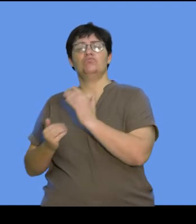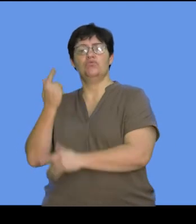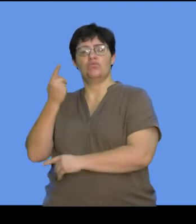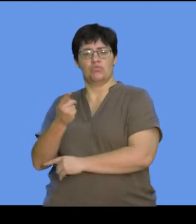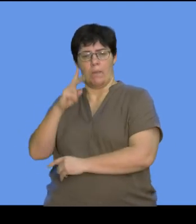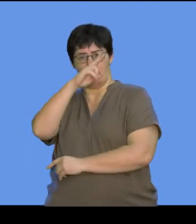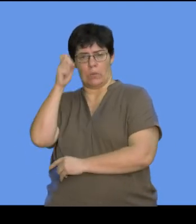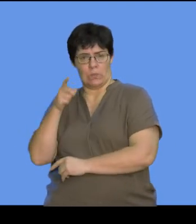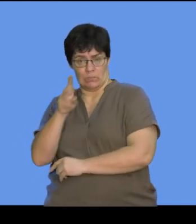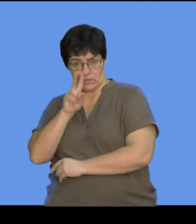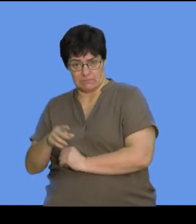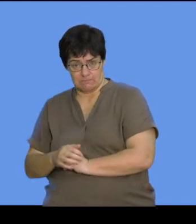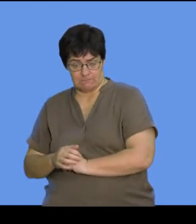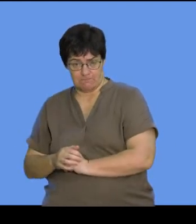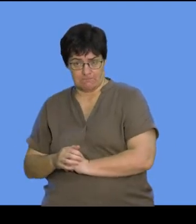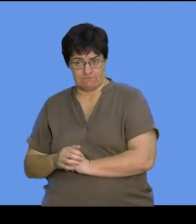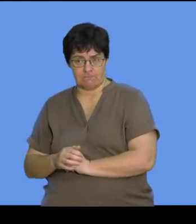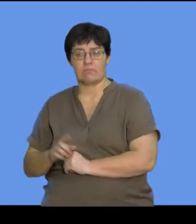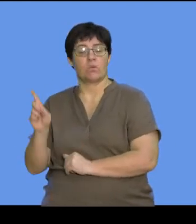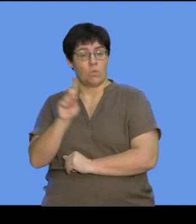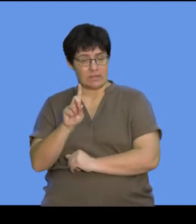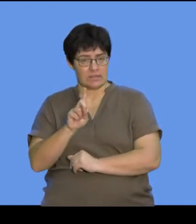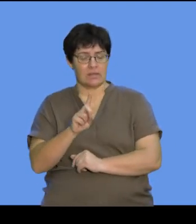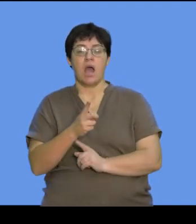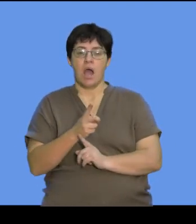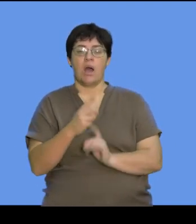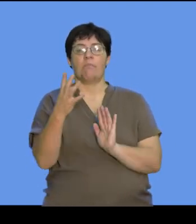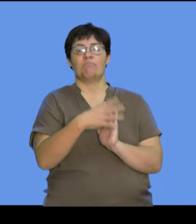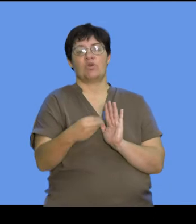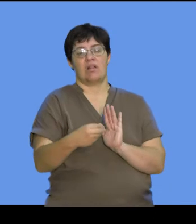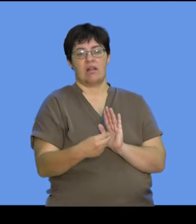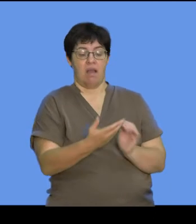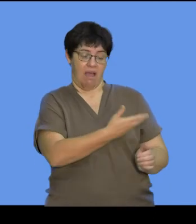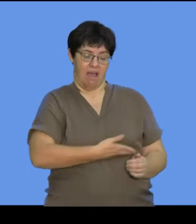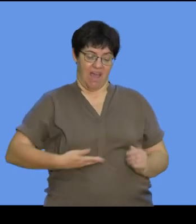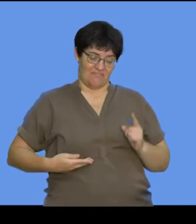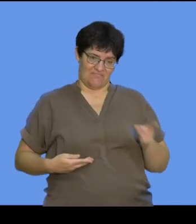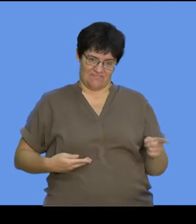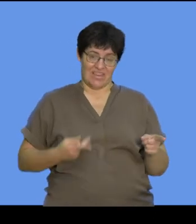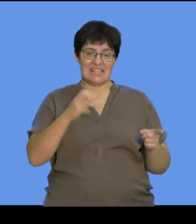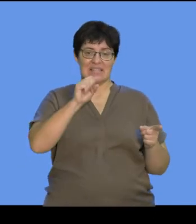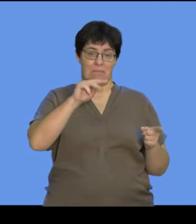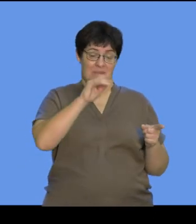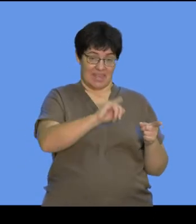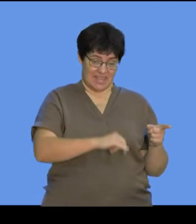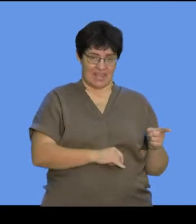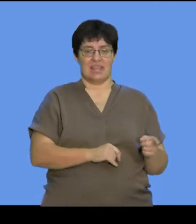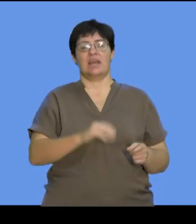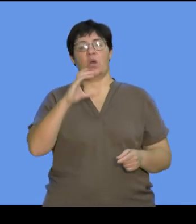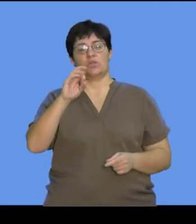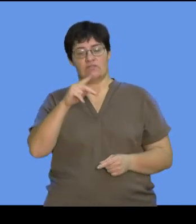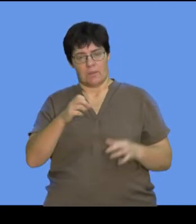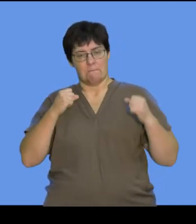which is in blue. So we refer to this as a model showing half, which is semi, and